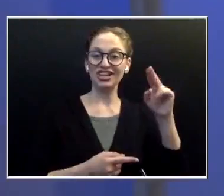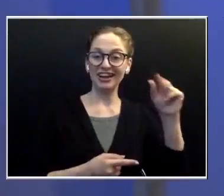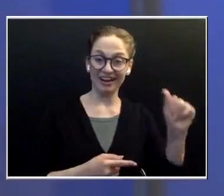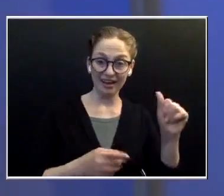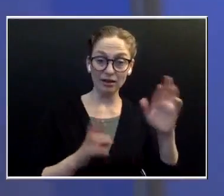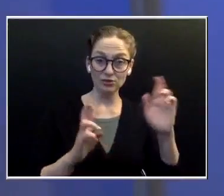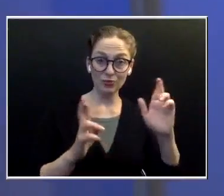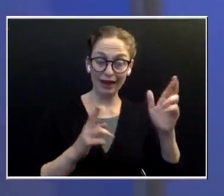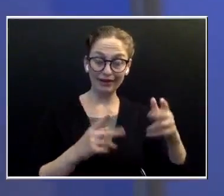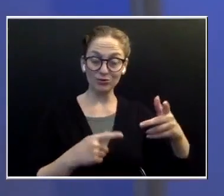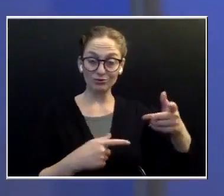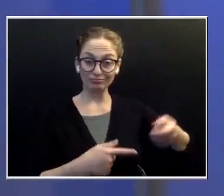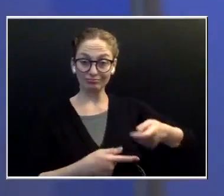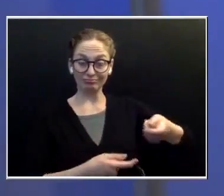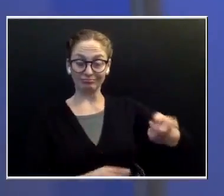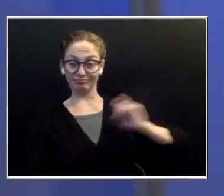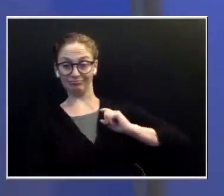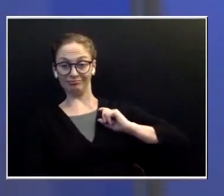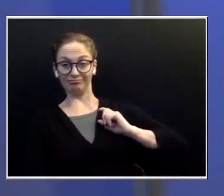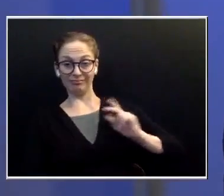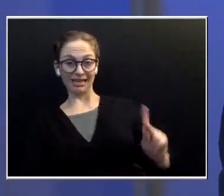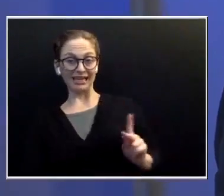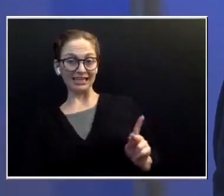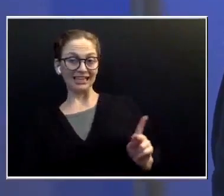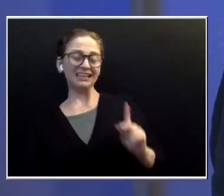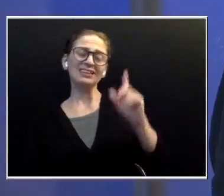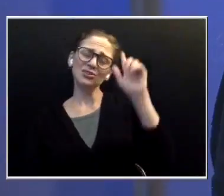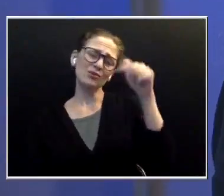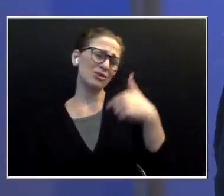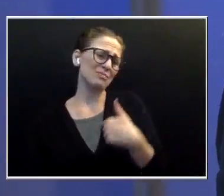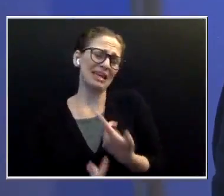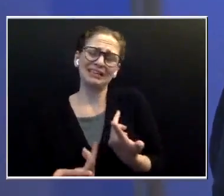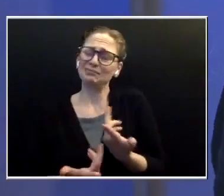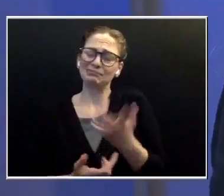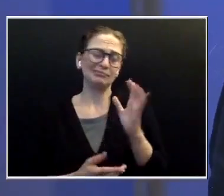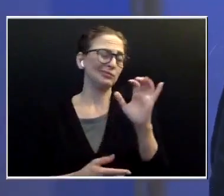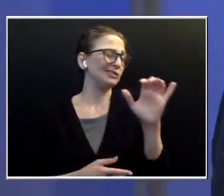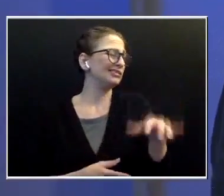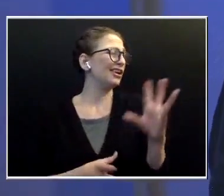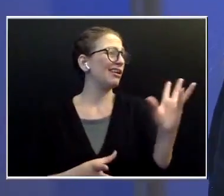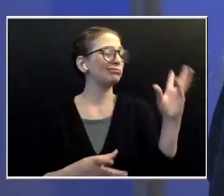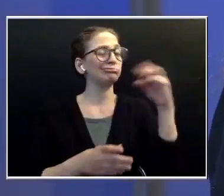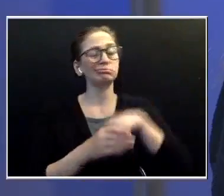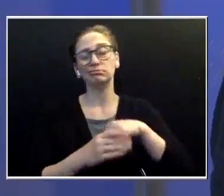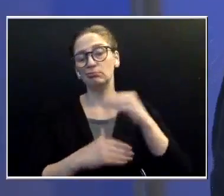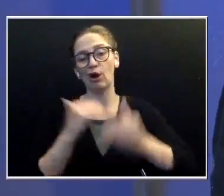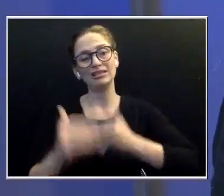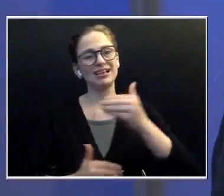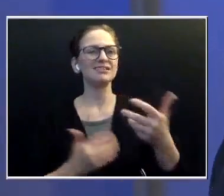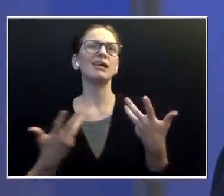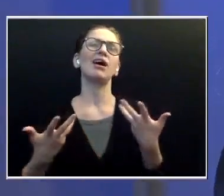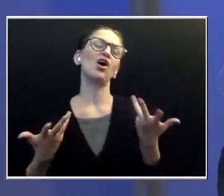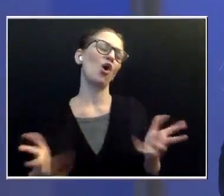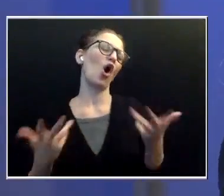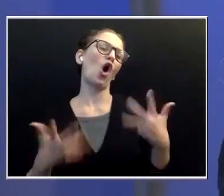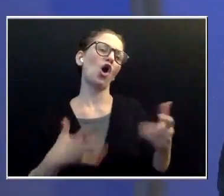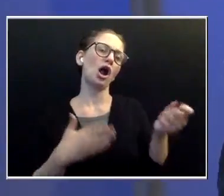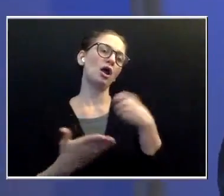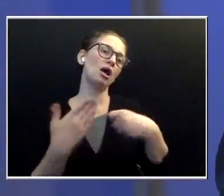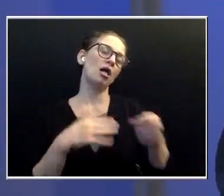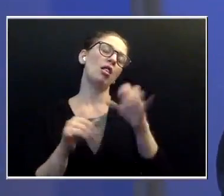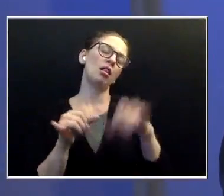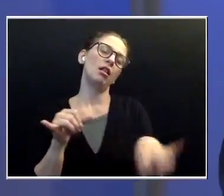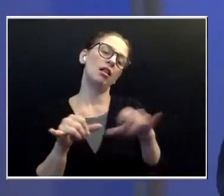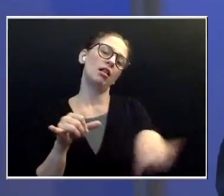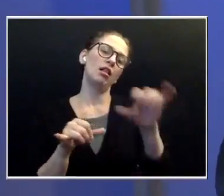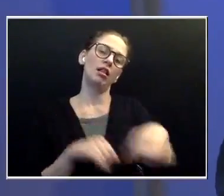And to me, it was just part of the process. There were so many things. I'd already spent so many days in the hospital. I'd already had 4